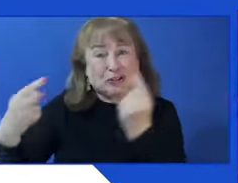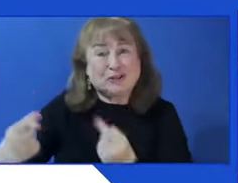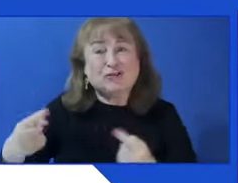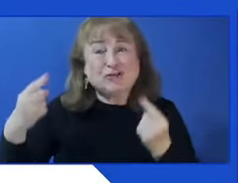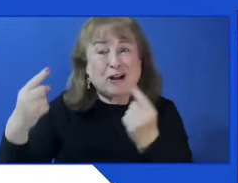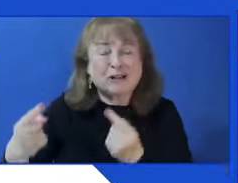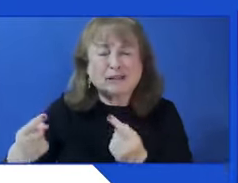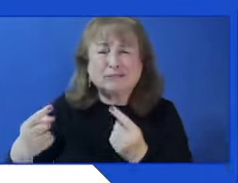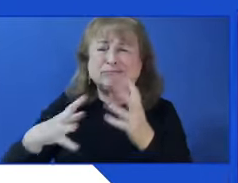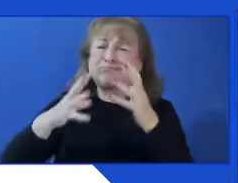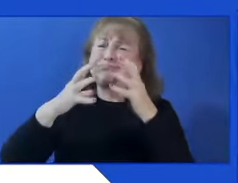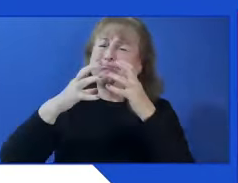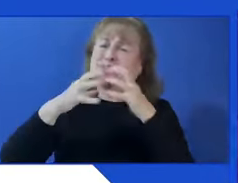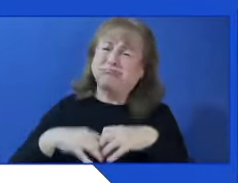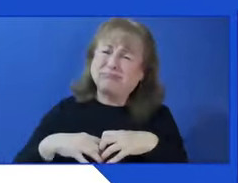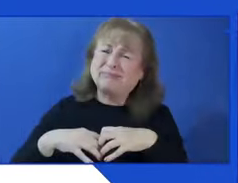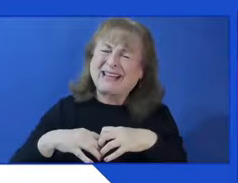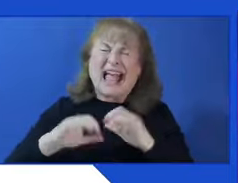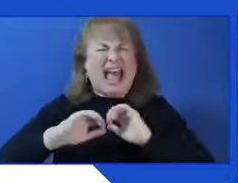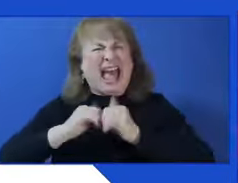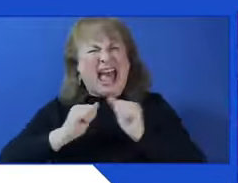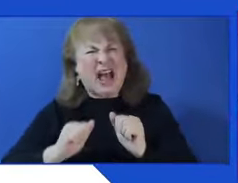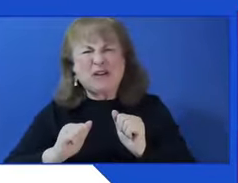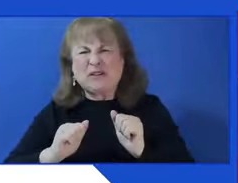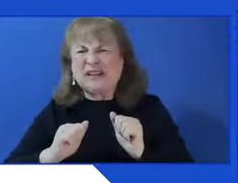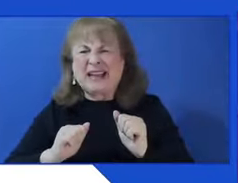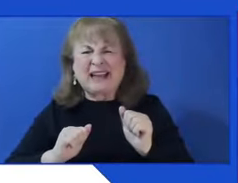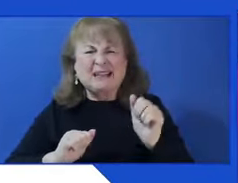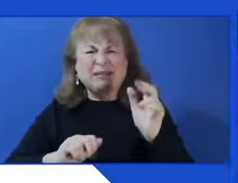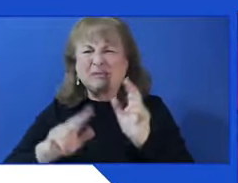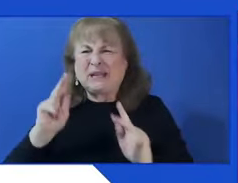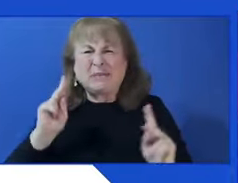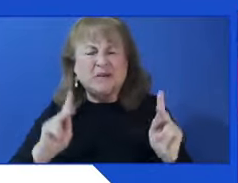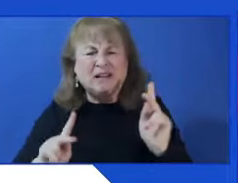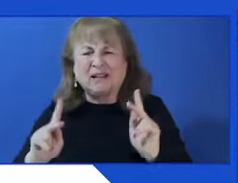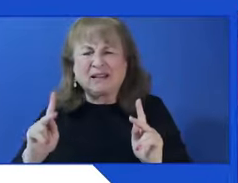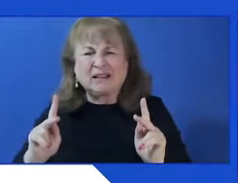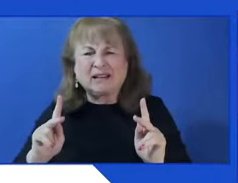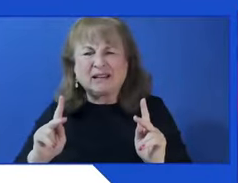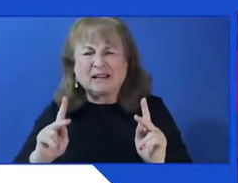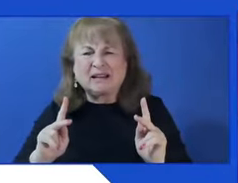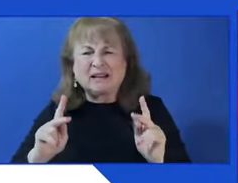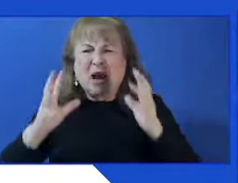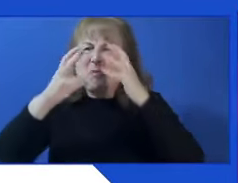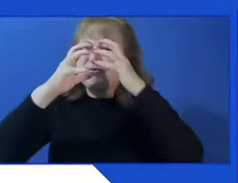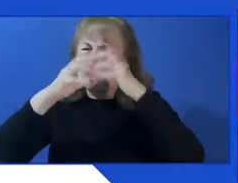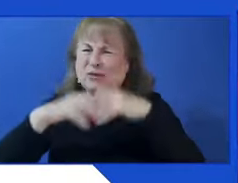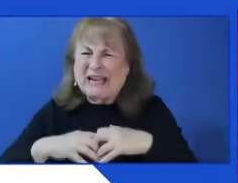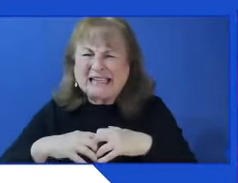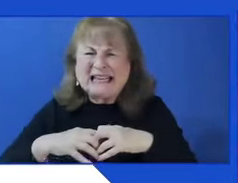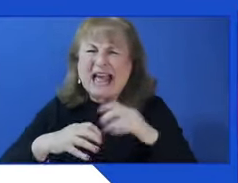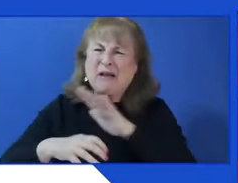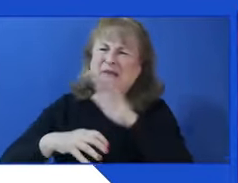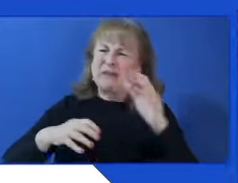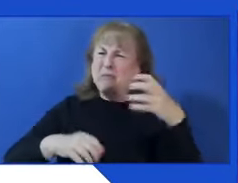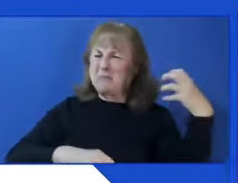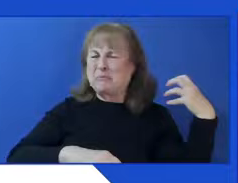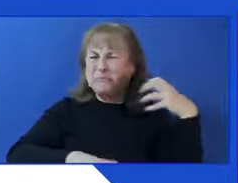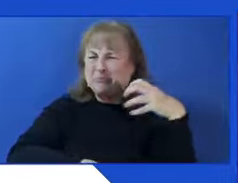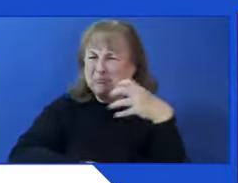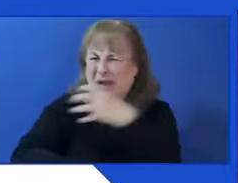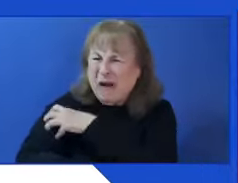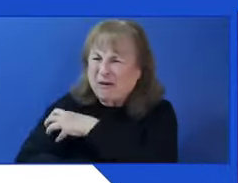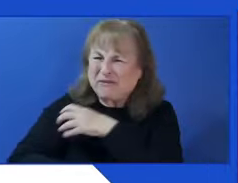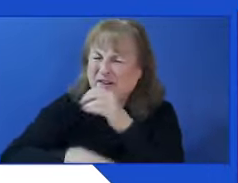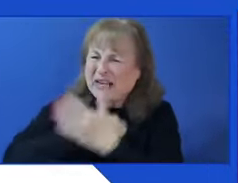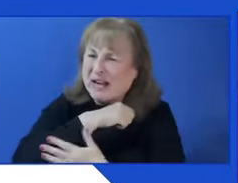doomed. How can few men and women bring down the empire on their own? But